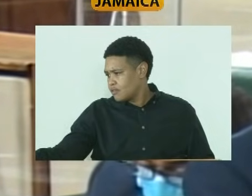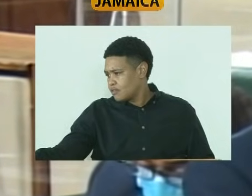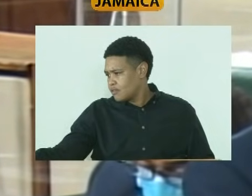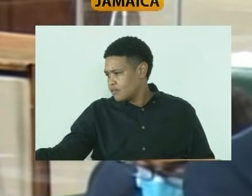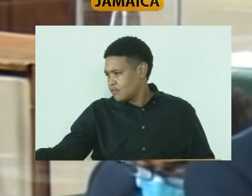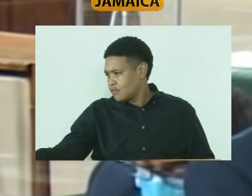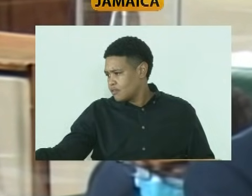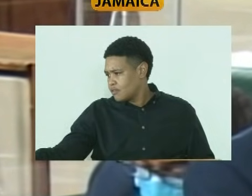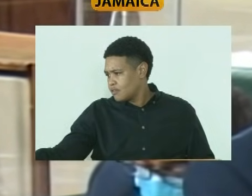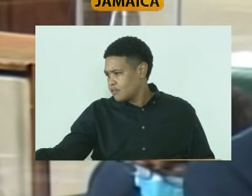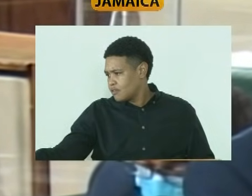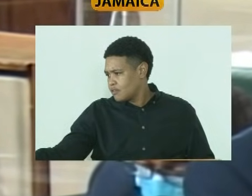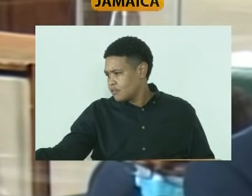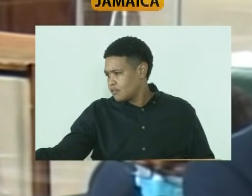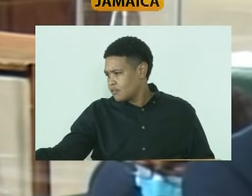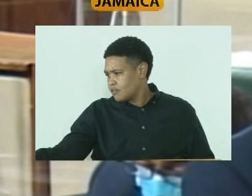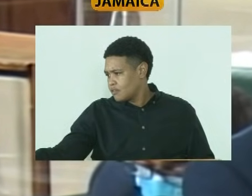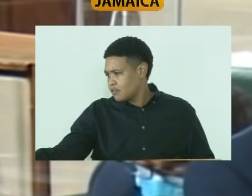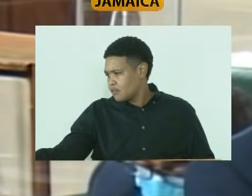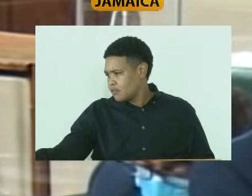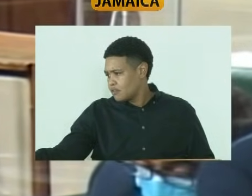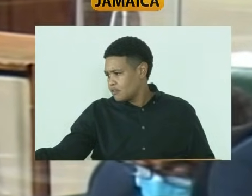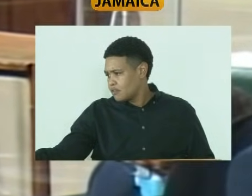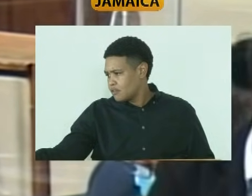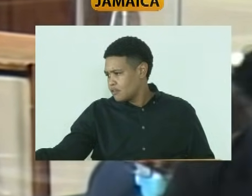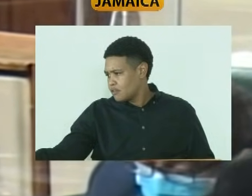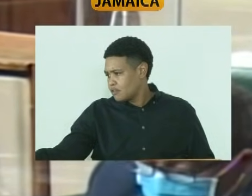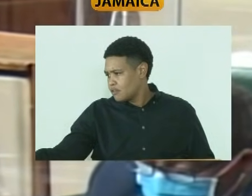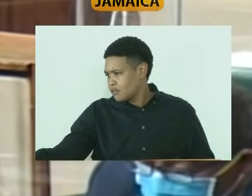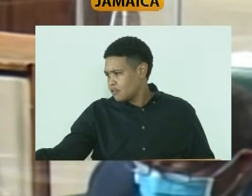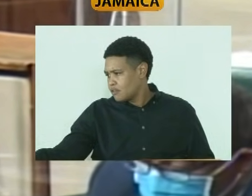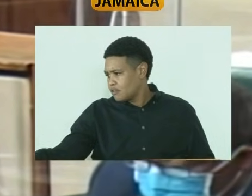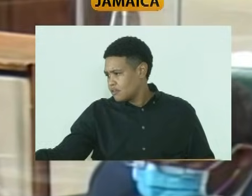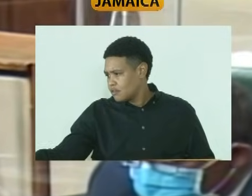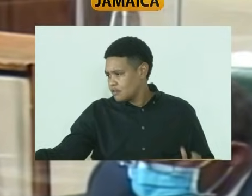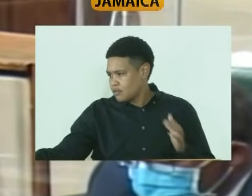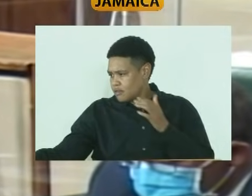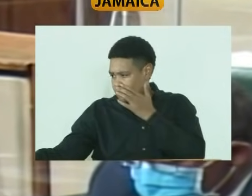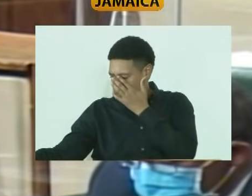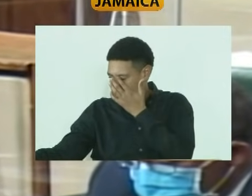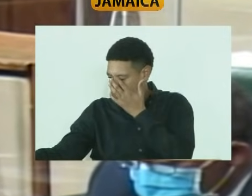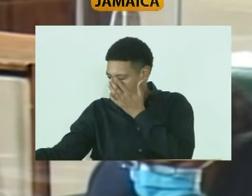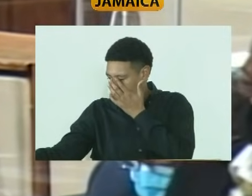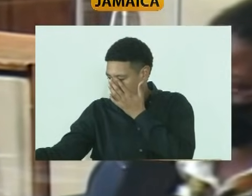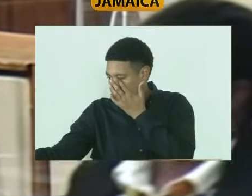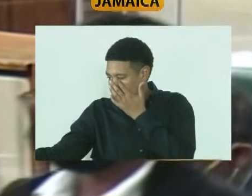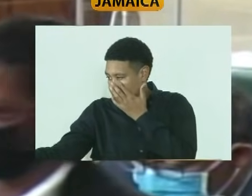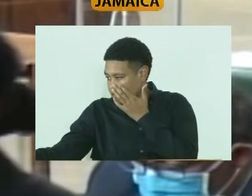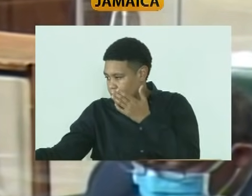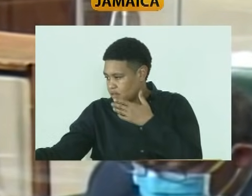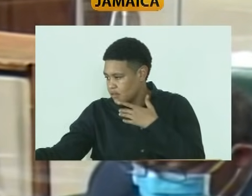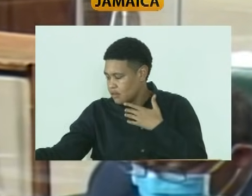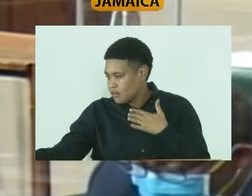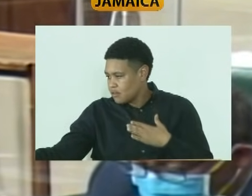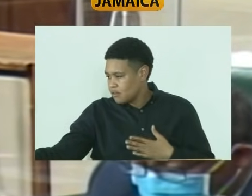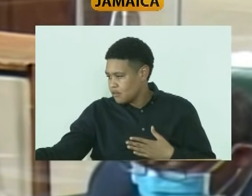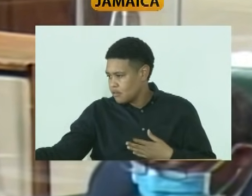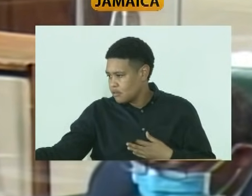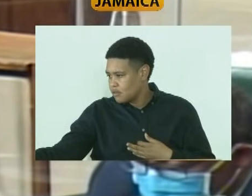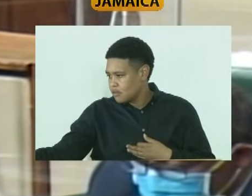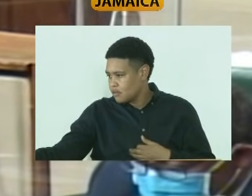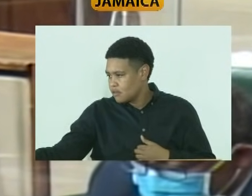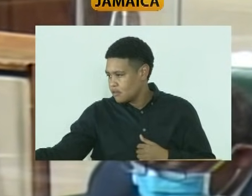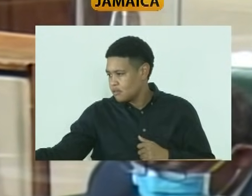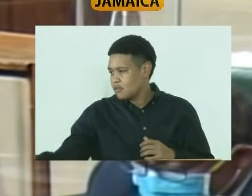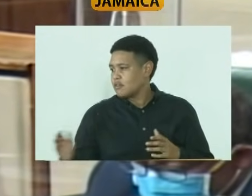to narrate what has been tabled. It will take no longer than 3 minutes or so. And it's granted. Thank you, Madam Speaker. Madam Speaker, today